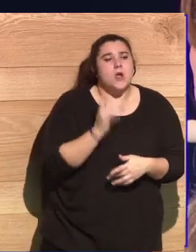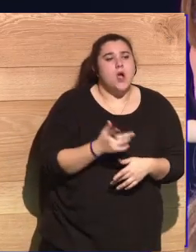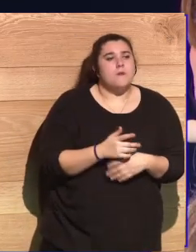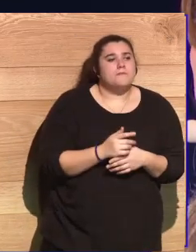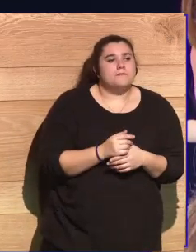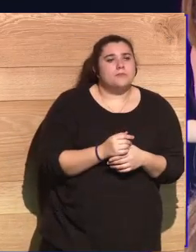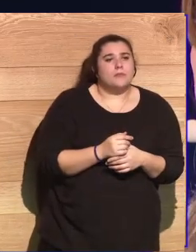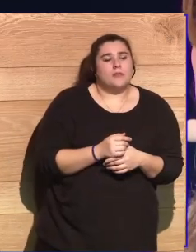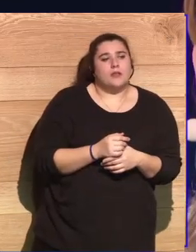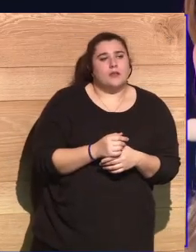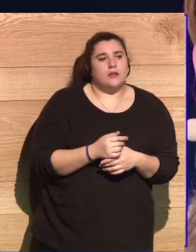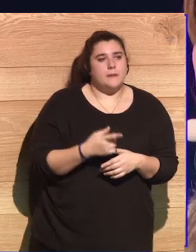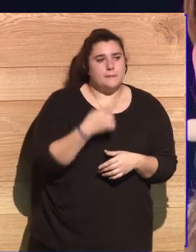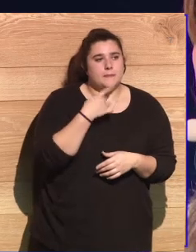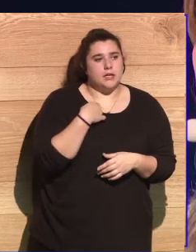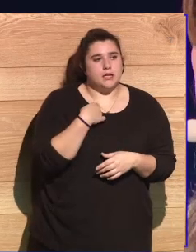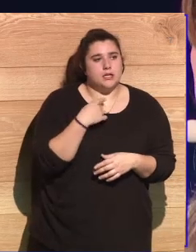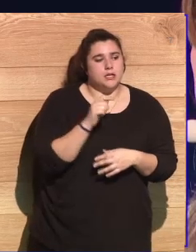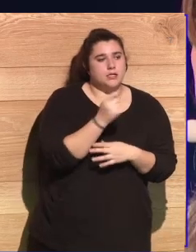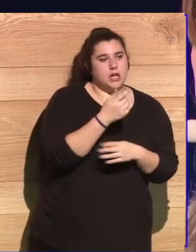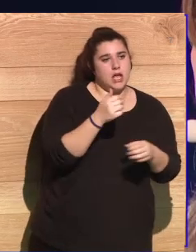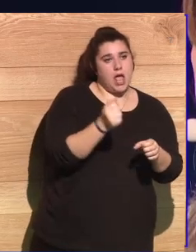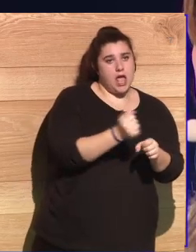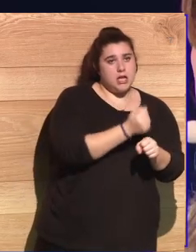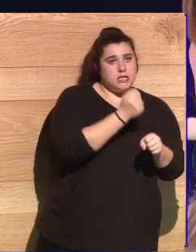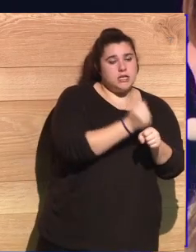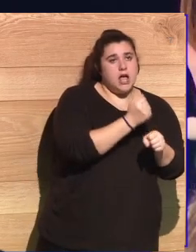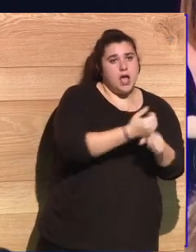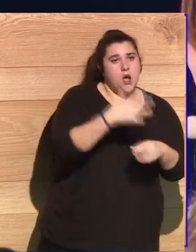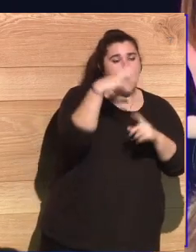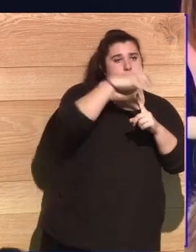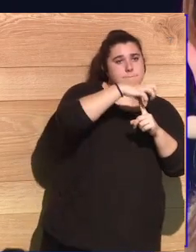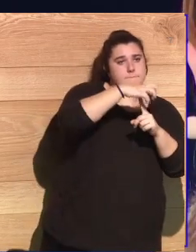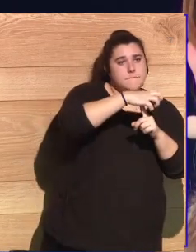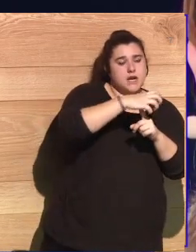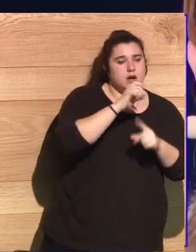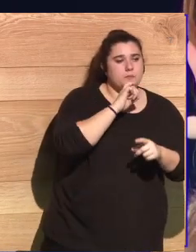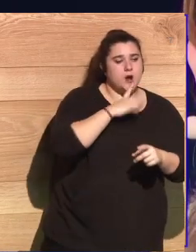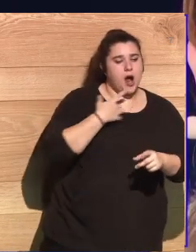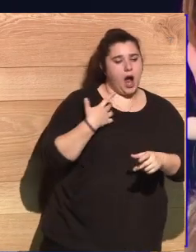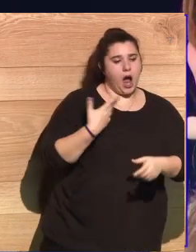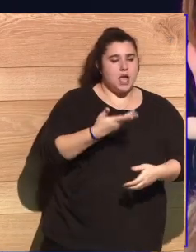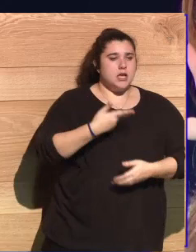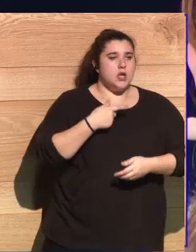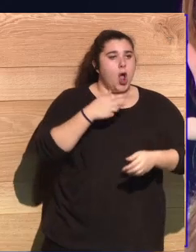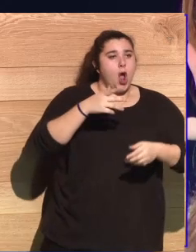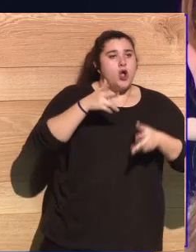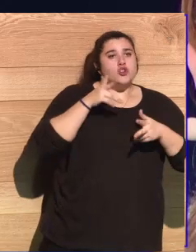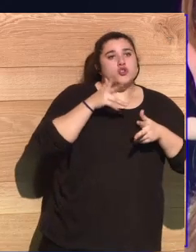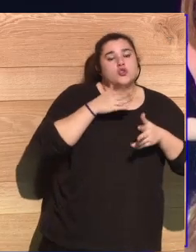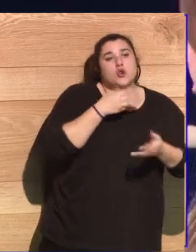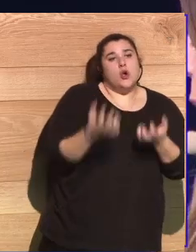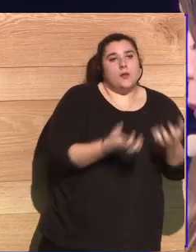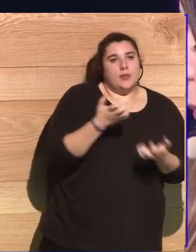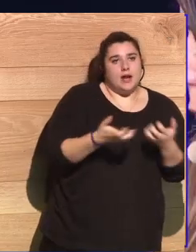got employment in Yellowstone National Park as a cook's helper in a hotel at Mammoth Hot Springs.